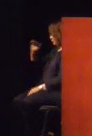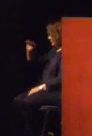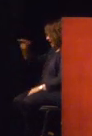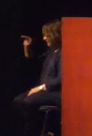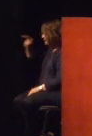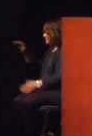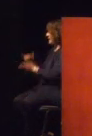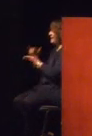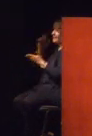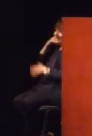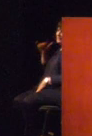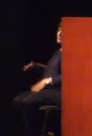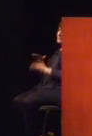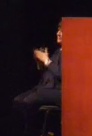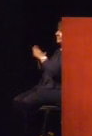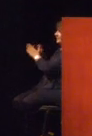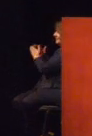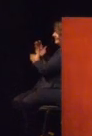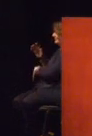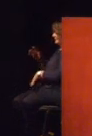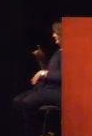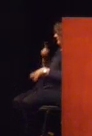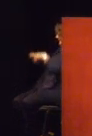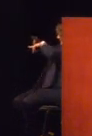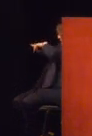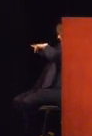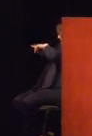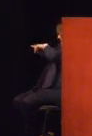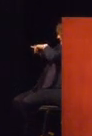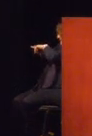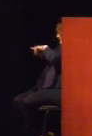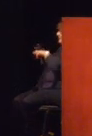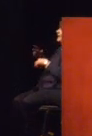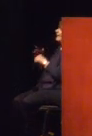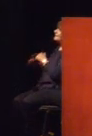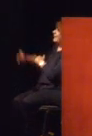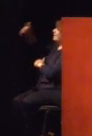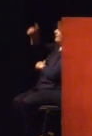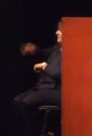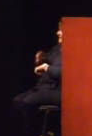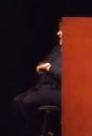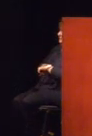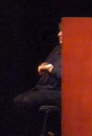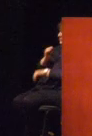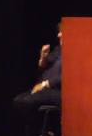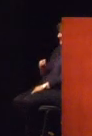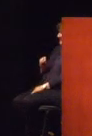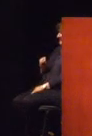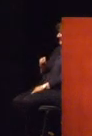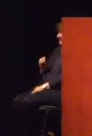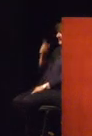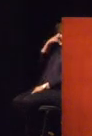the California Community College rate is significantly higher than that national completion rate. And the number